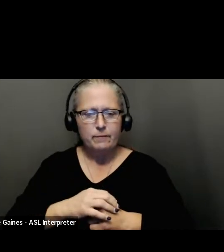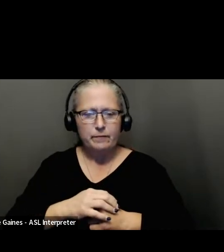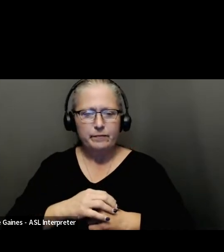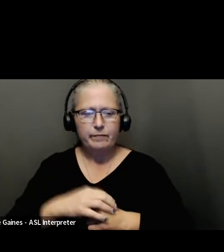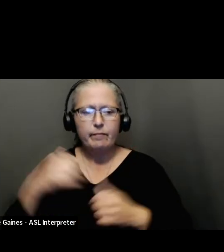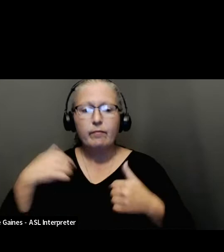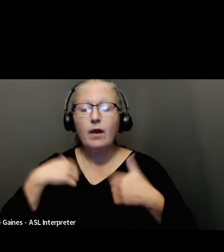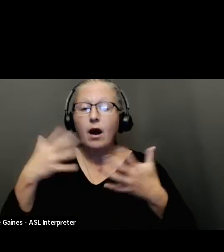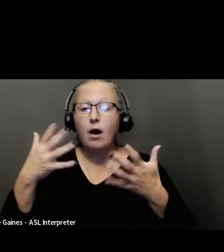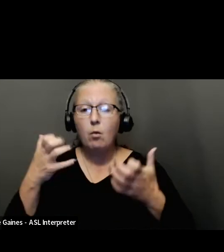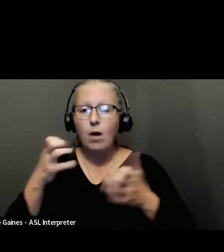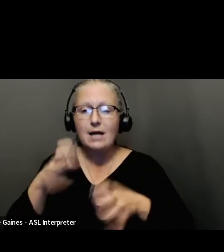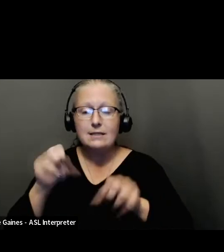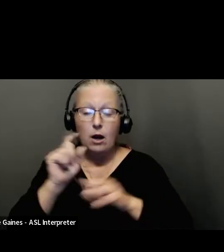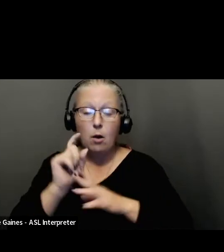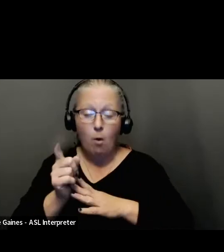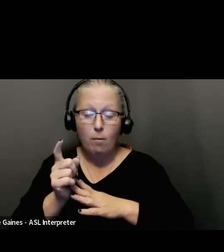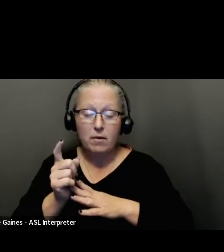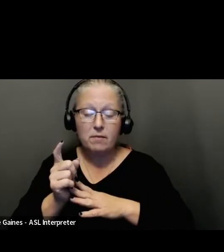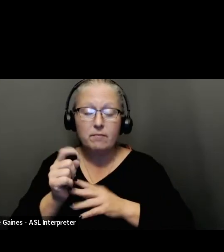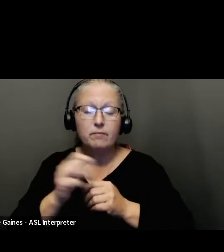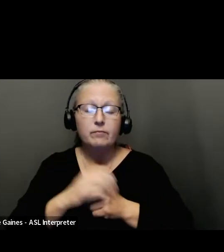I want to take a moment. I